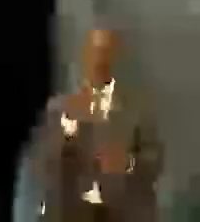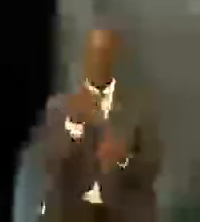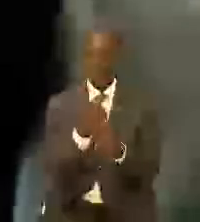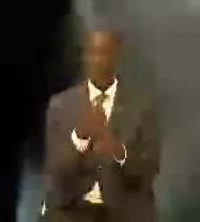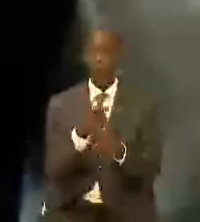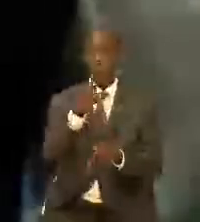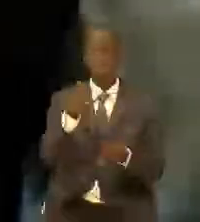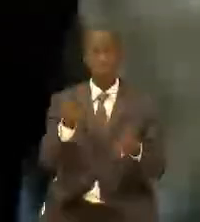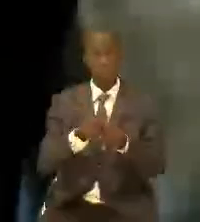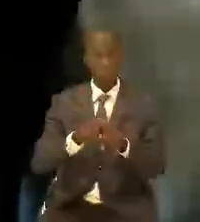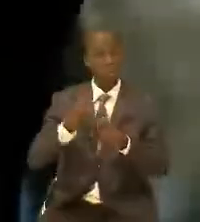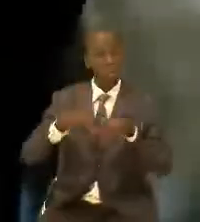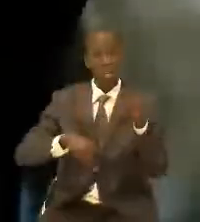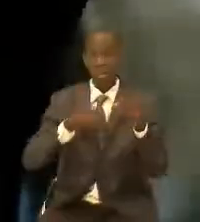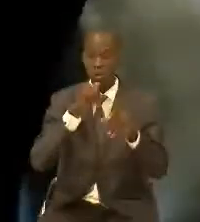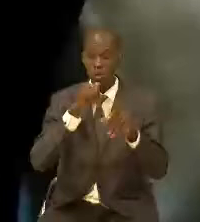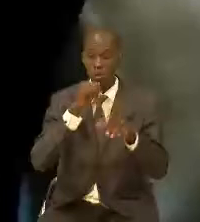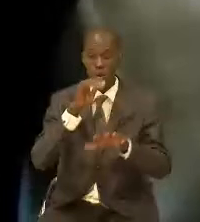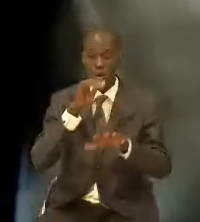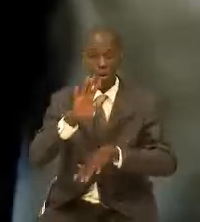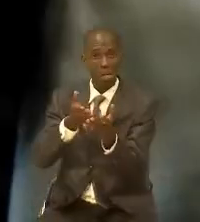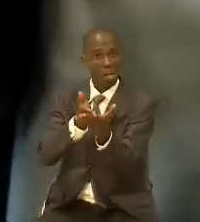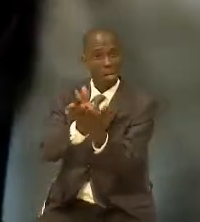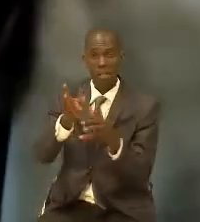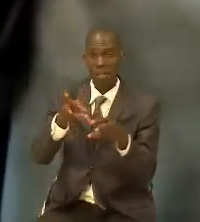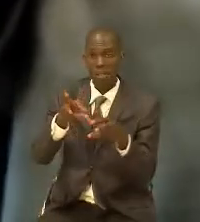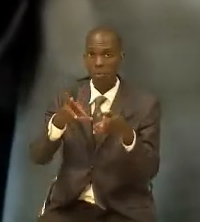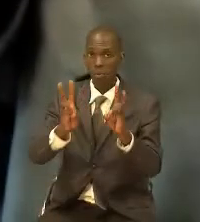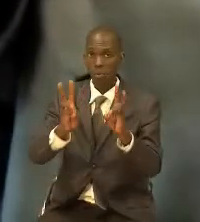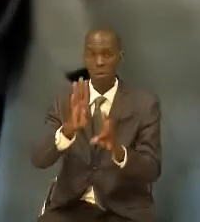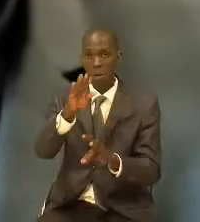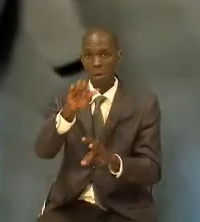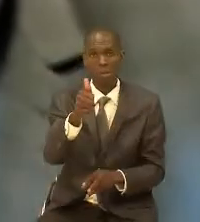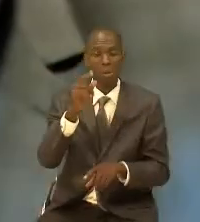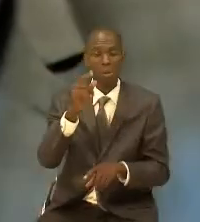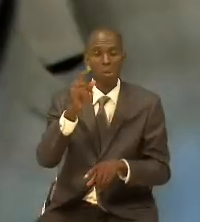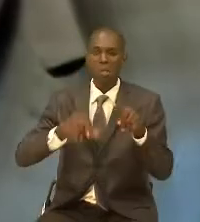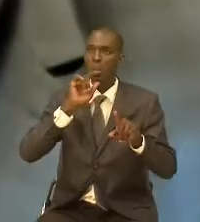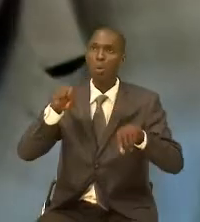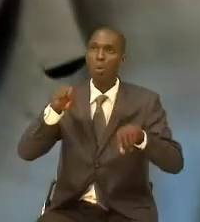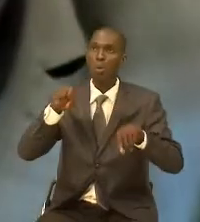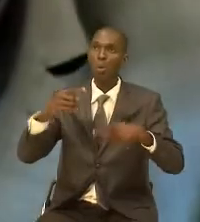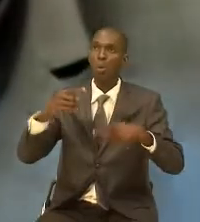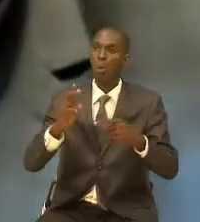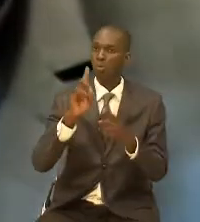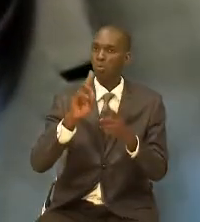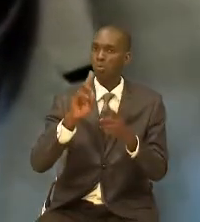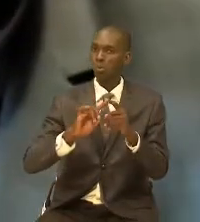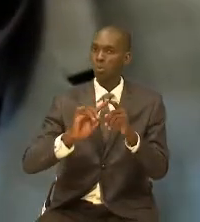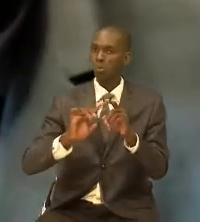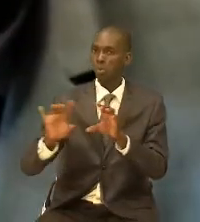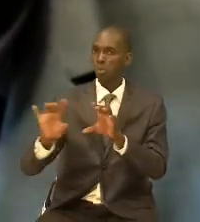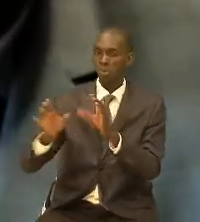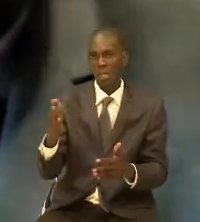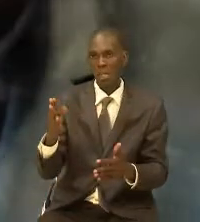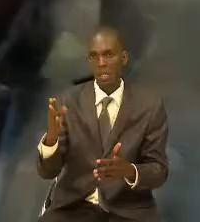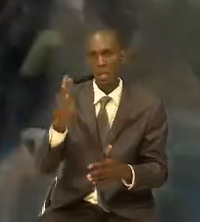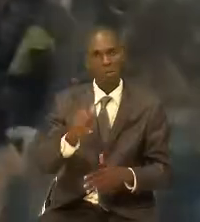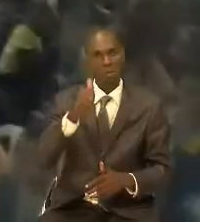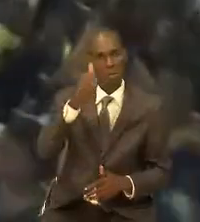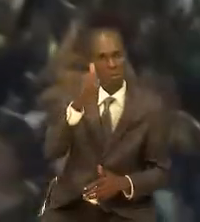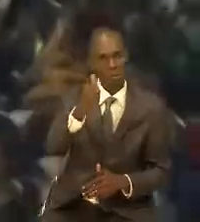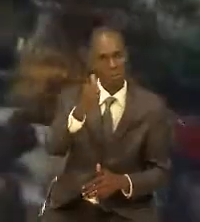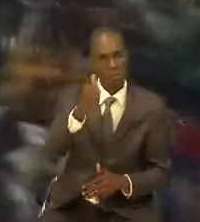way and the proper way and you cannot go up and do what you ought to do by yourself without